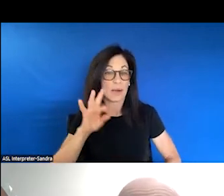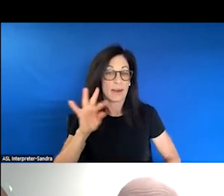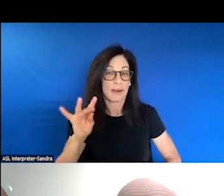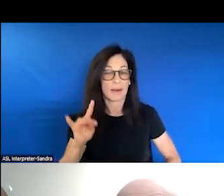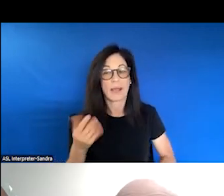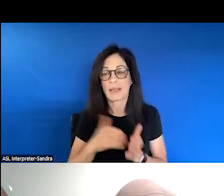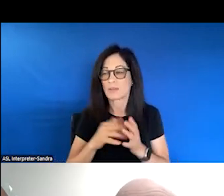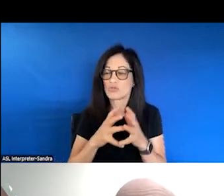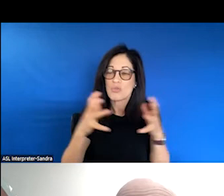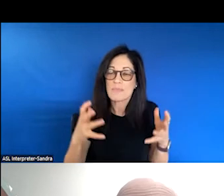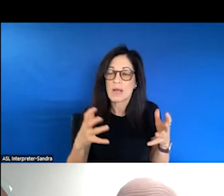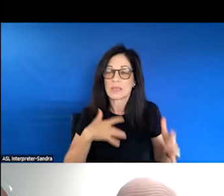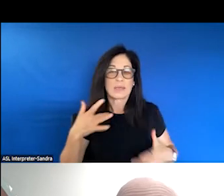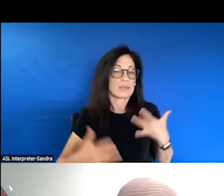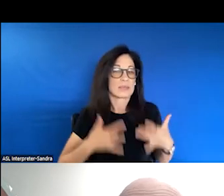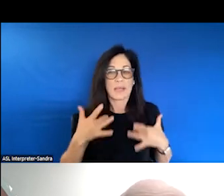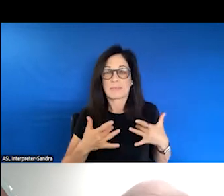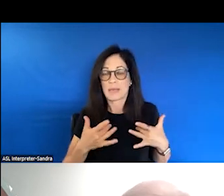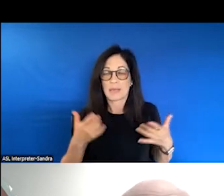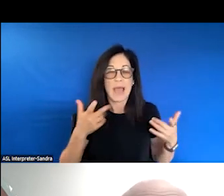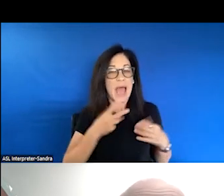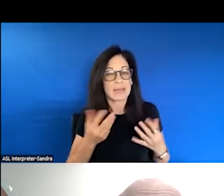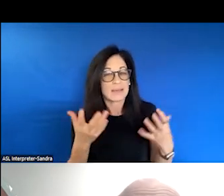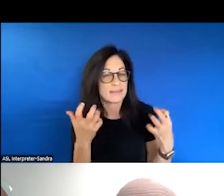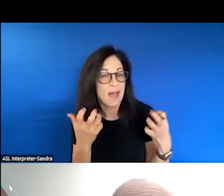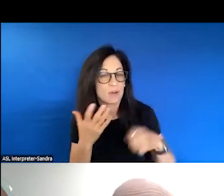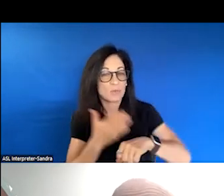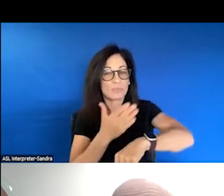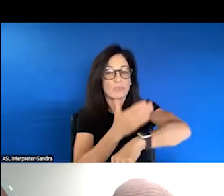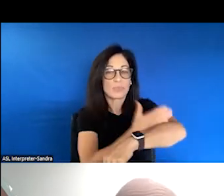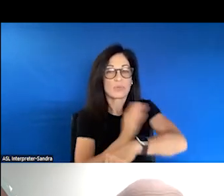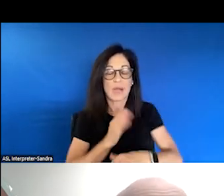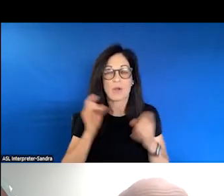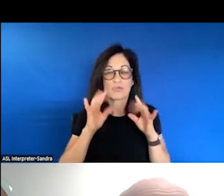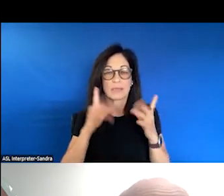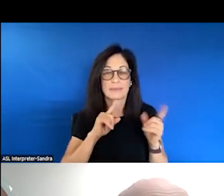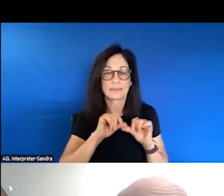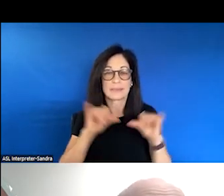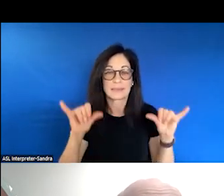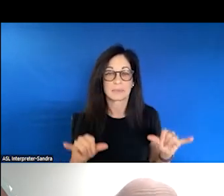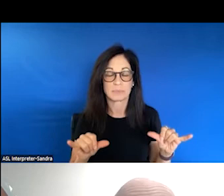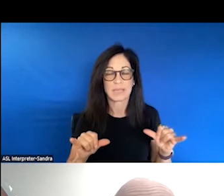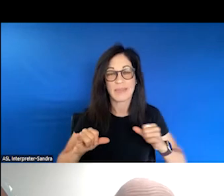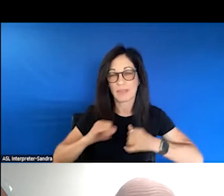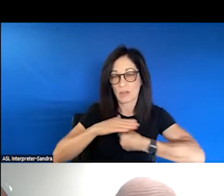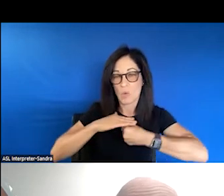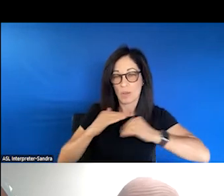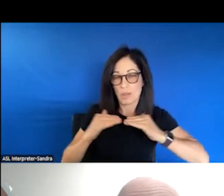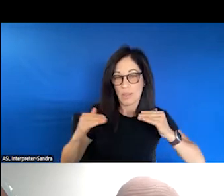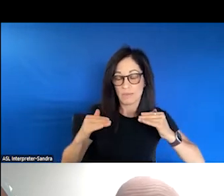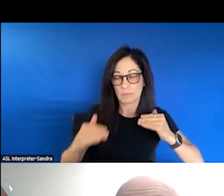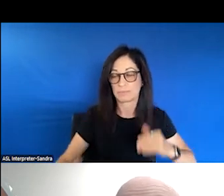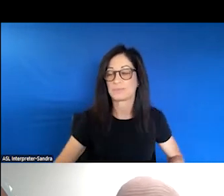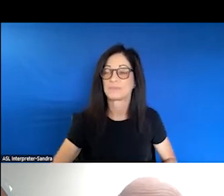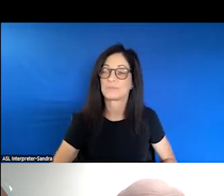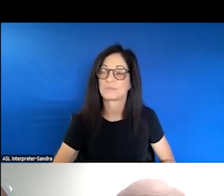of excitement and desire to improve our crisis systems on the local level. And I